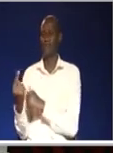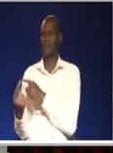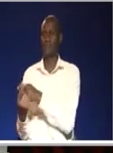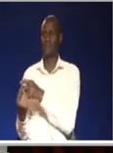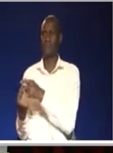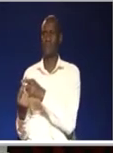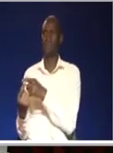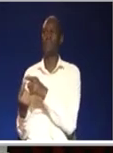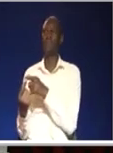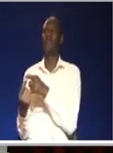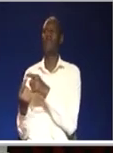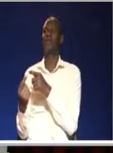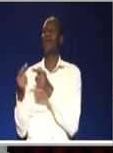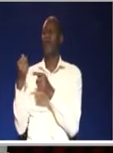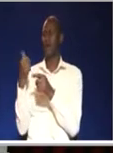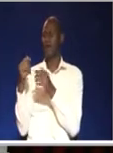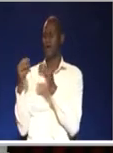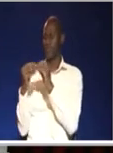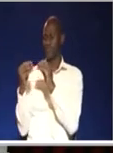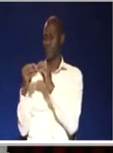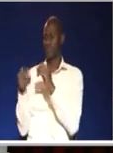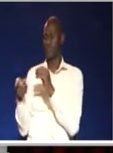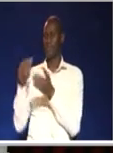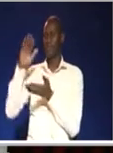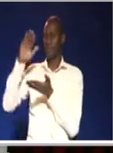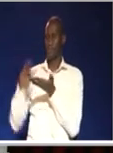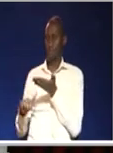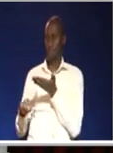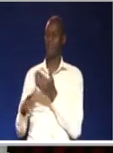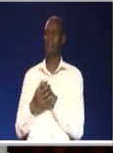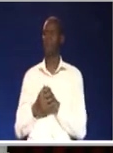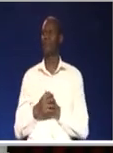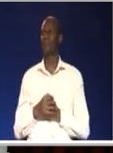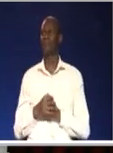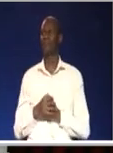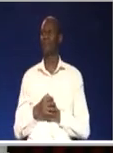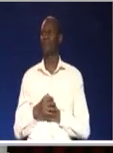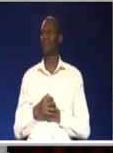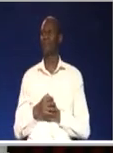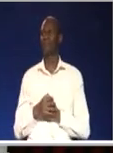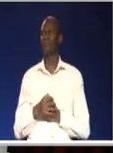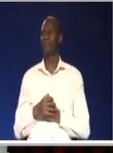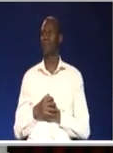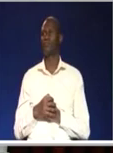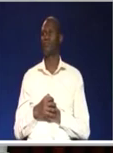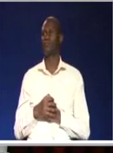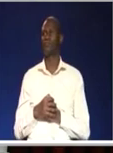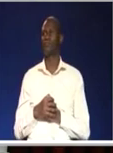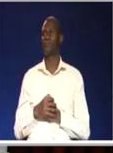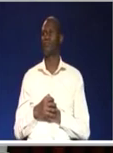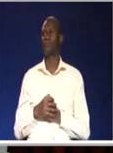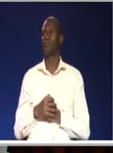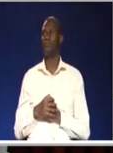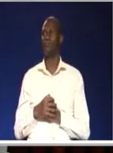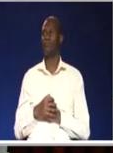of price, quantity came down to 10. So this is 25 shillings,